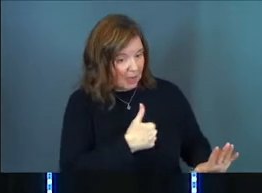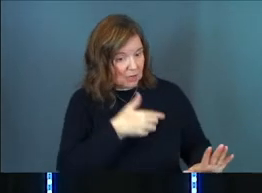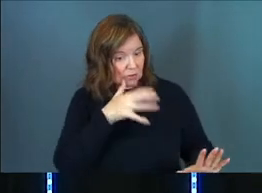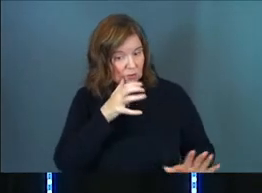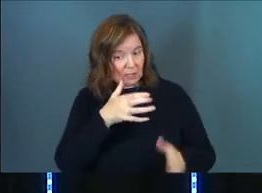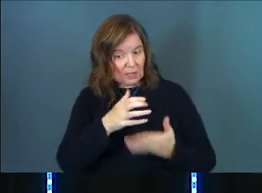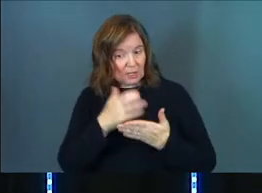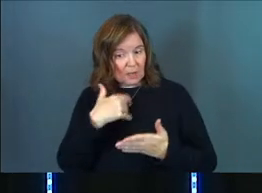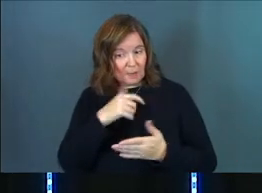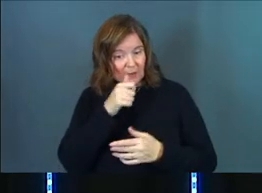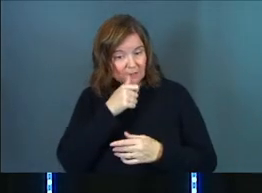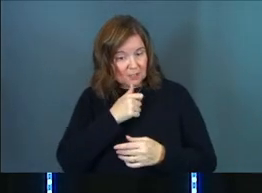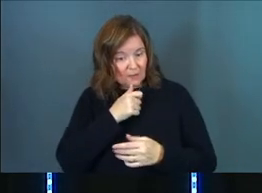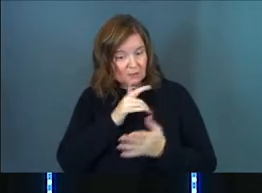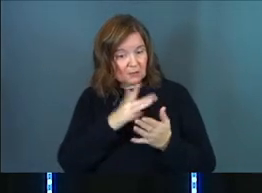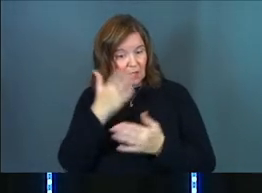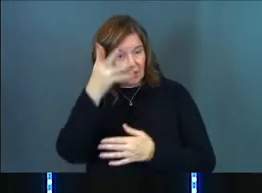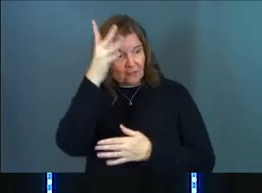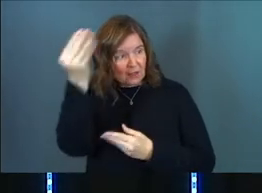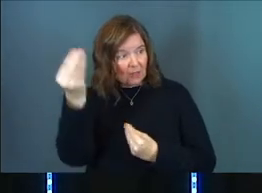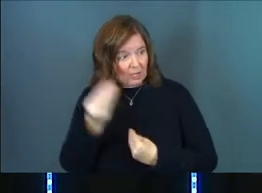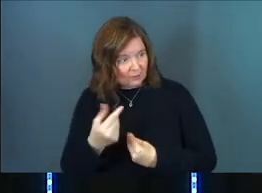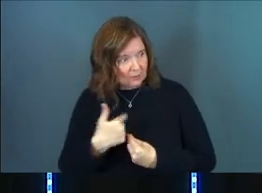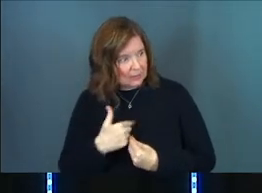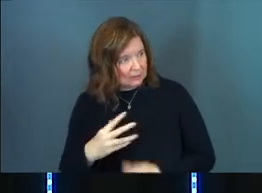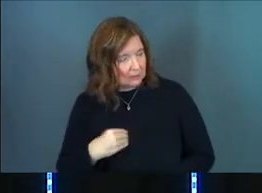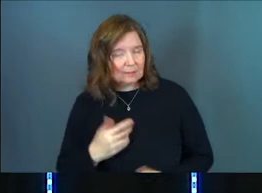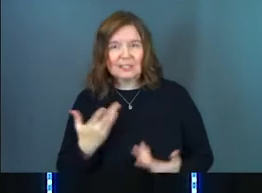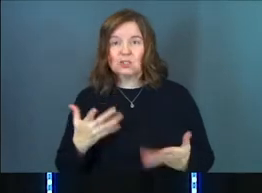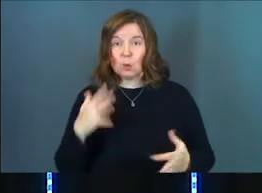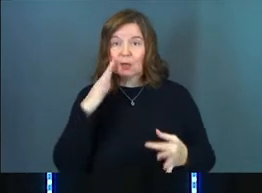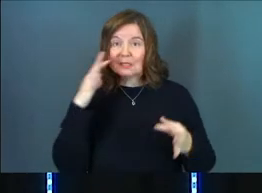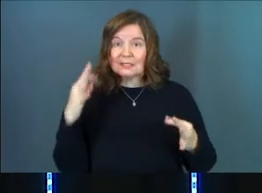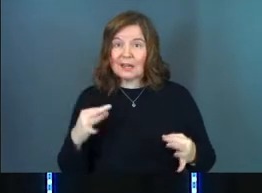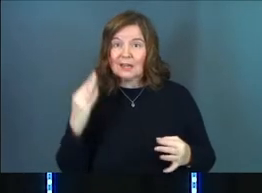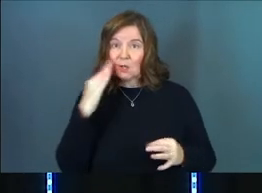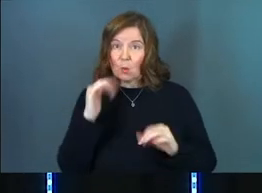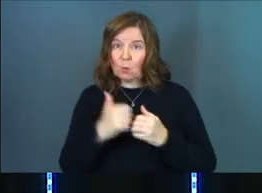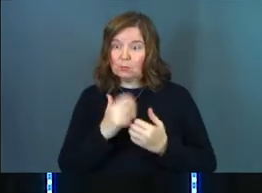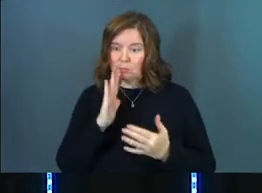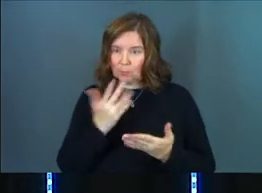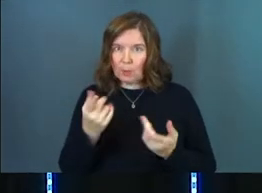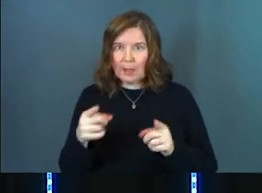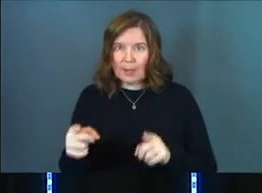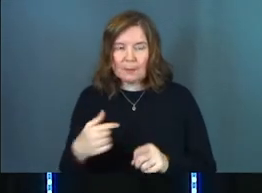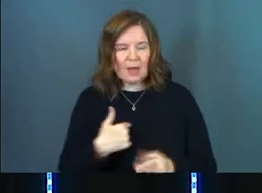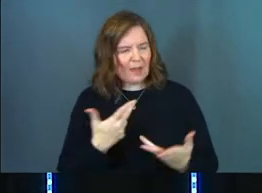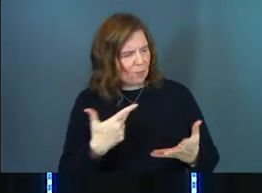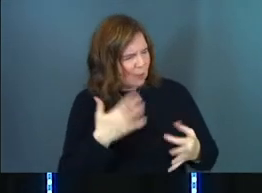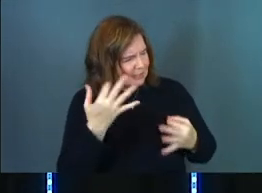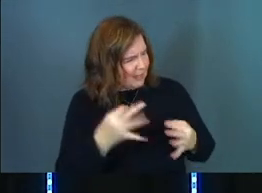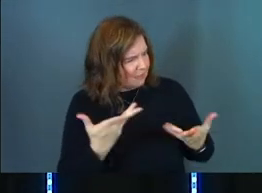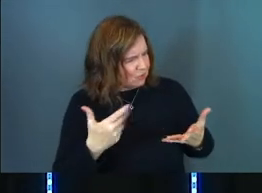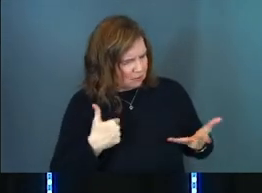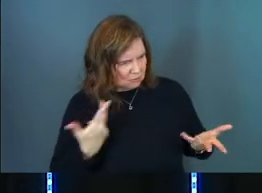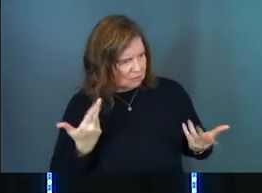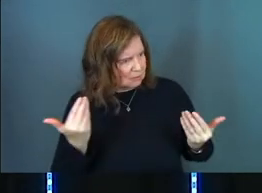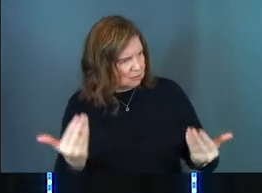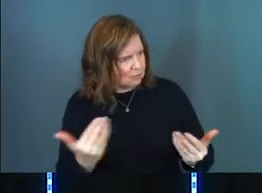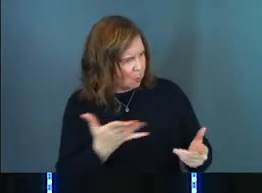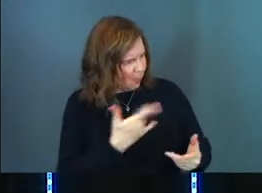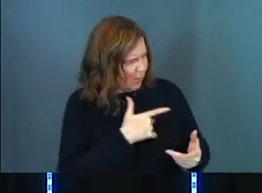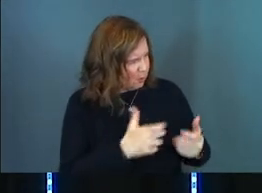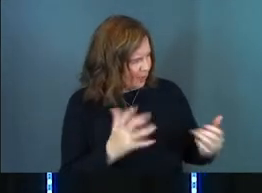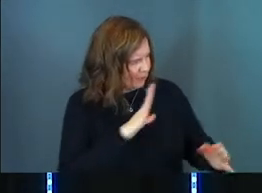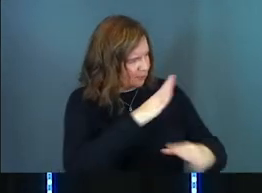not drink the cup of suffering that the Father has given me?" See, he's already decided. He knows how this is going to go. He's like, I've already decided to do this.